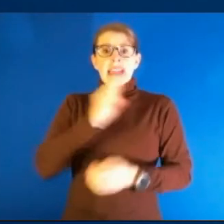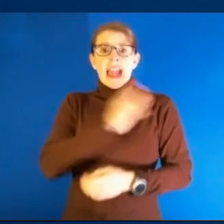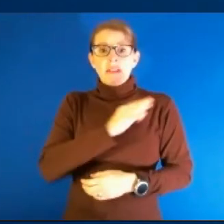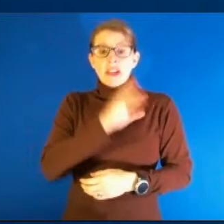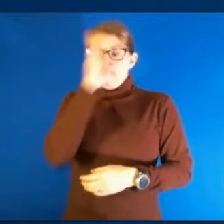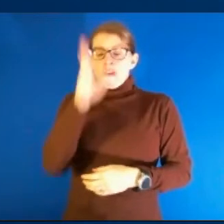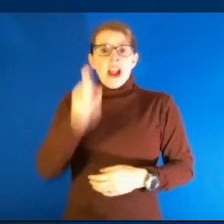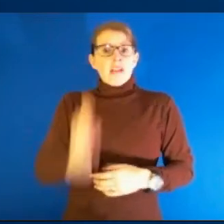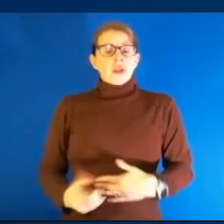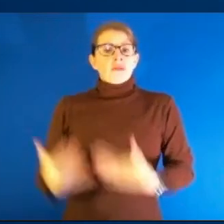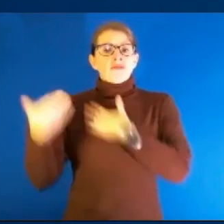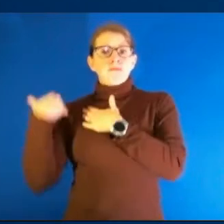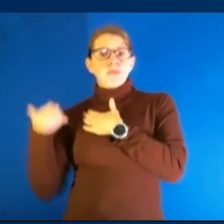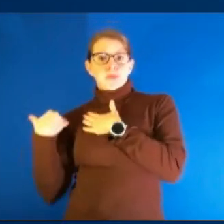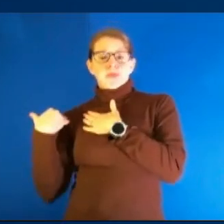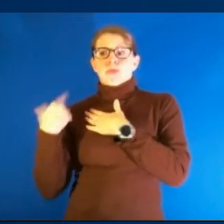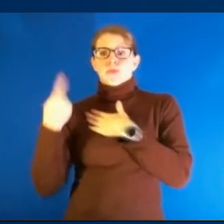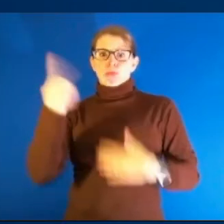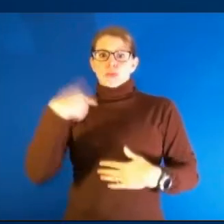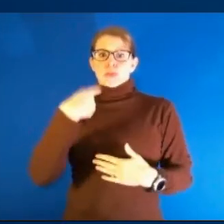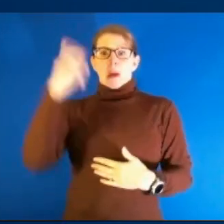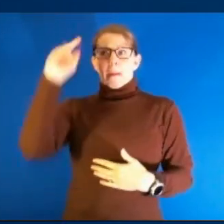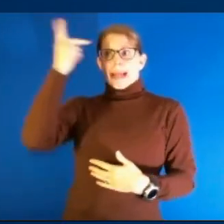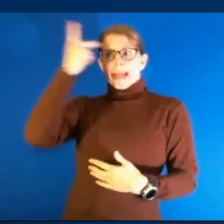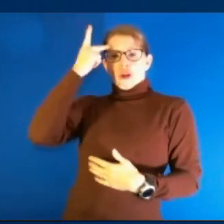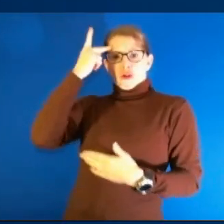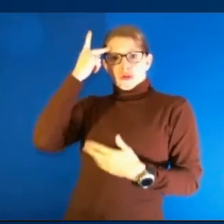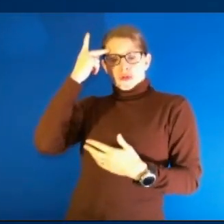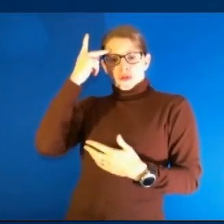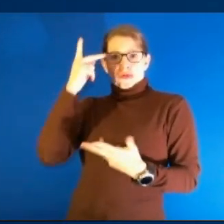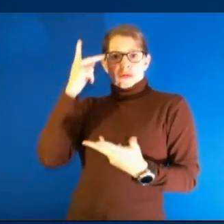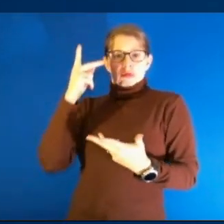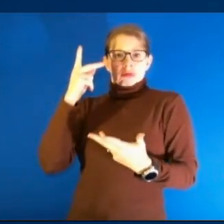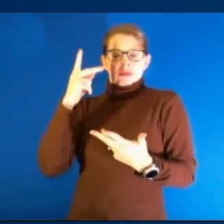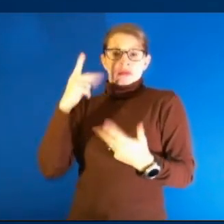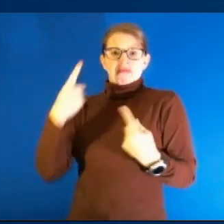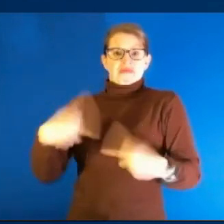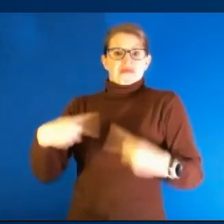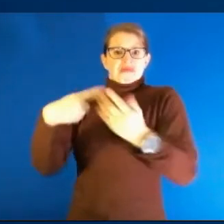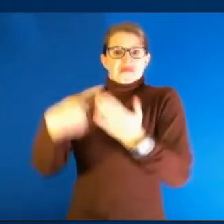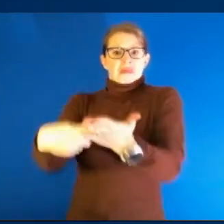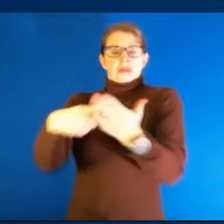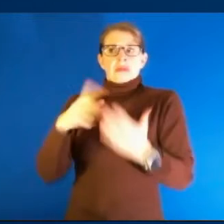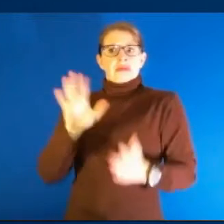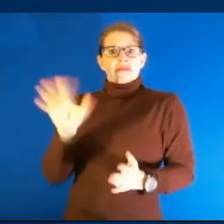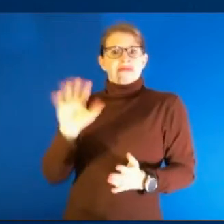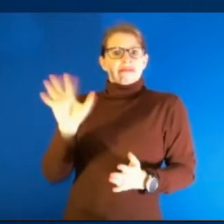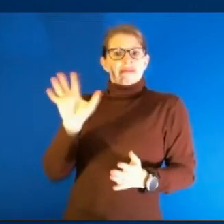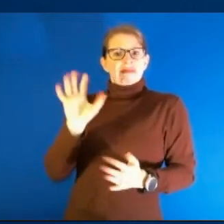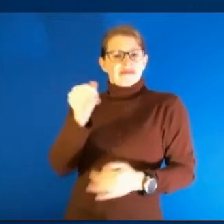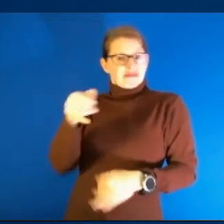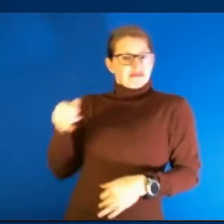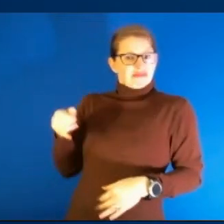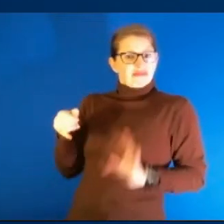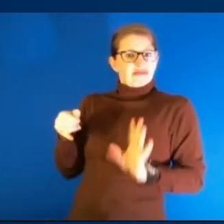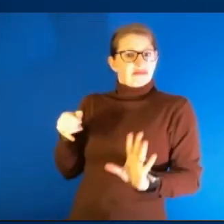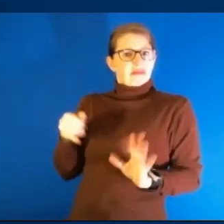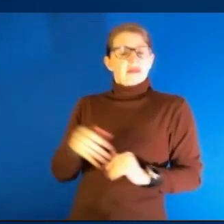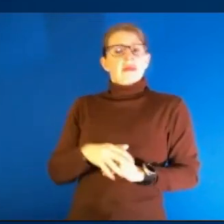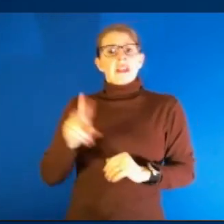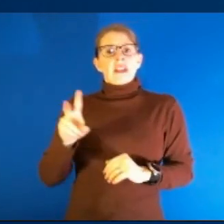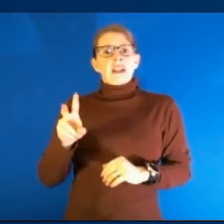brunt of a political argument. We have to remember, and we have to be better than that. The virus is not the